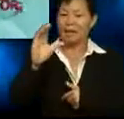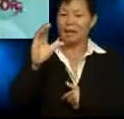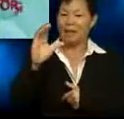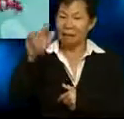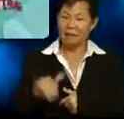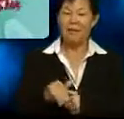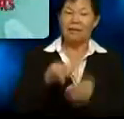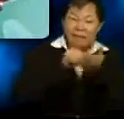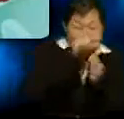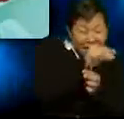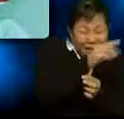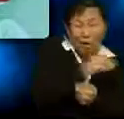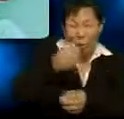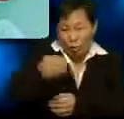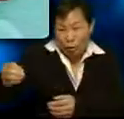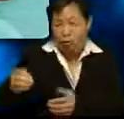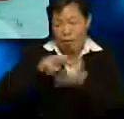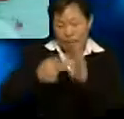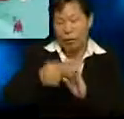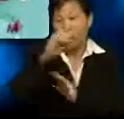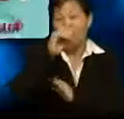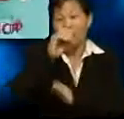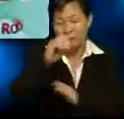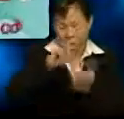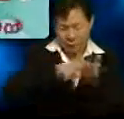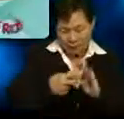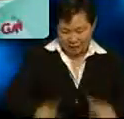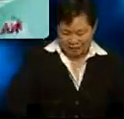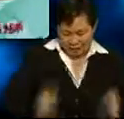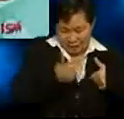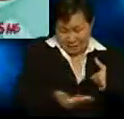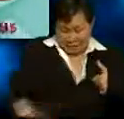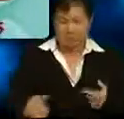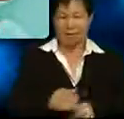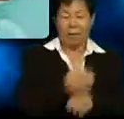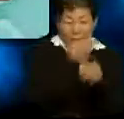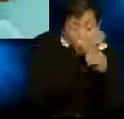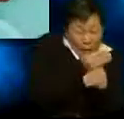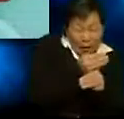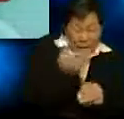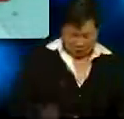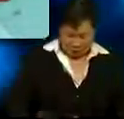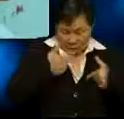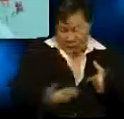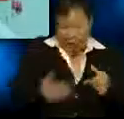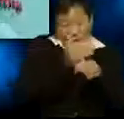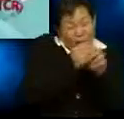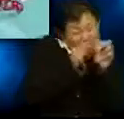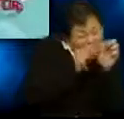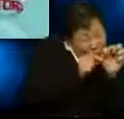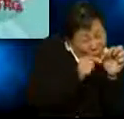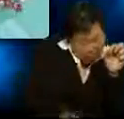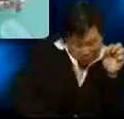means tiny and organisms mean living things. So microorganisms are tiny living